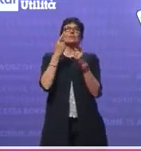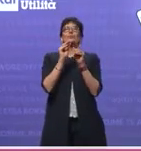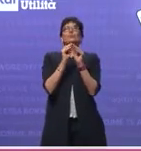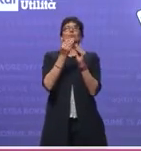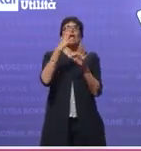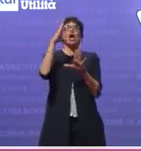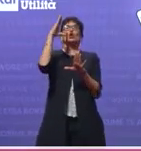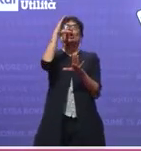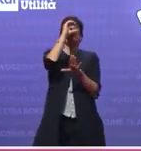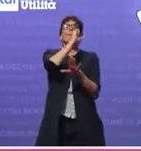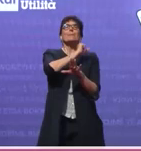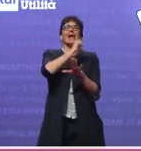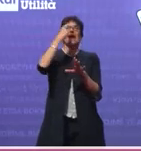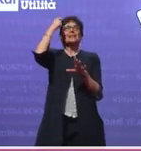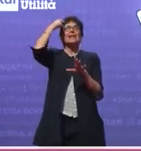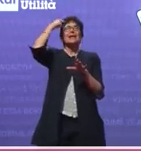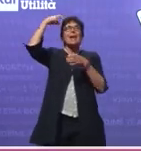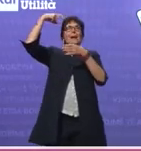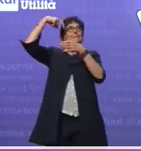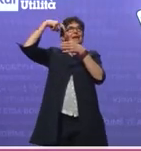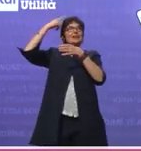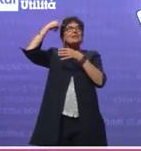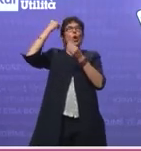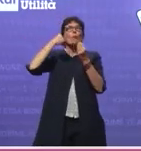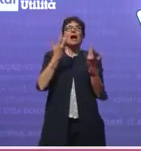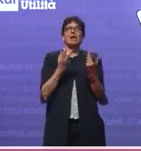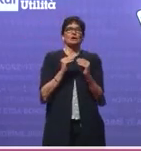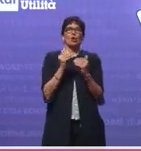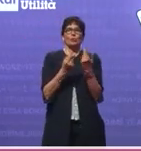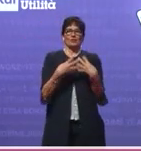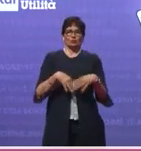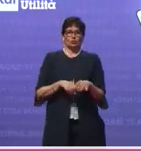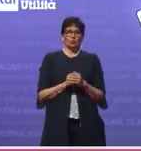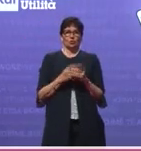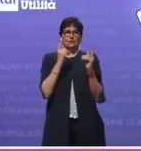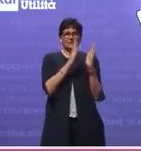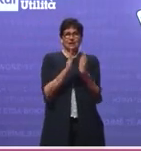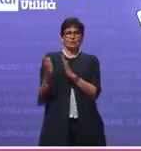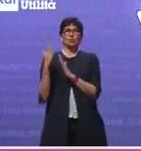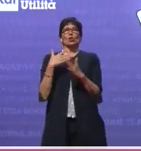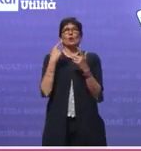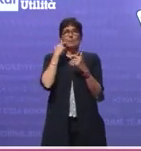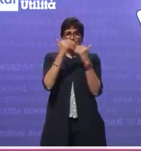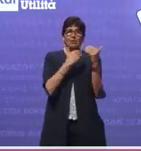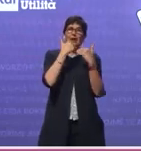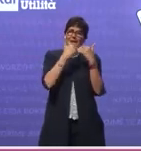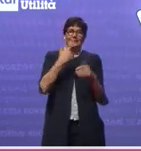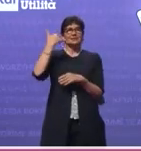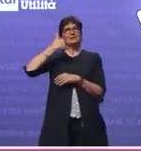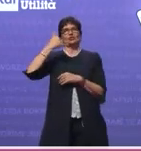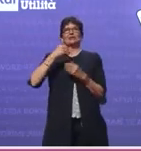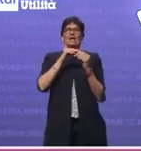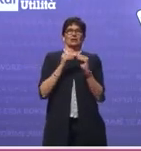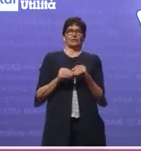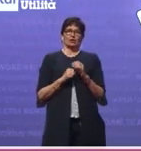is now improved by artificial intelligence technologies themselves. And when these